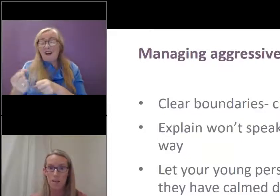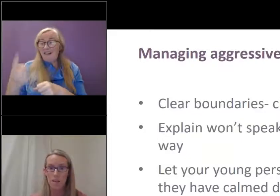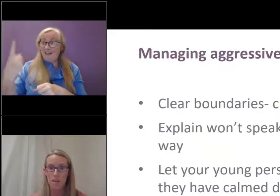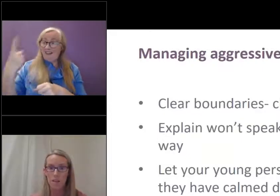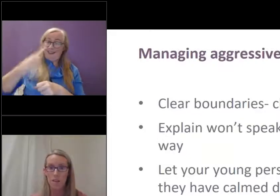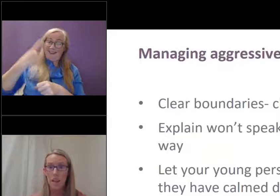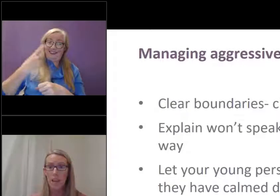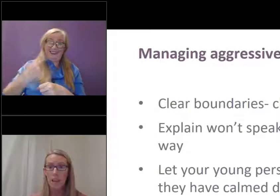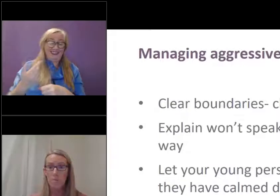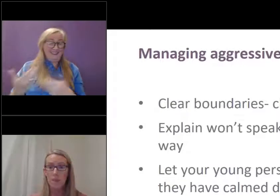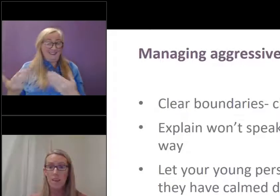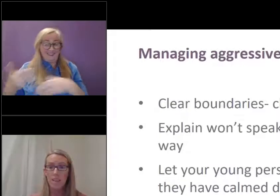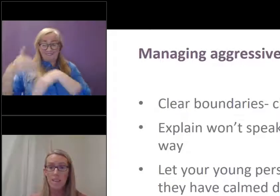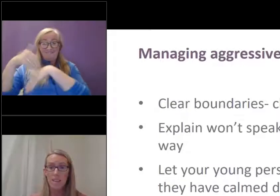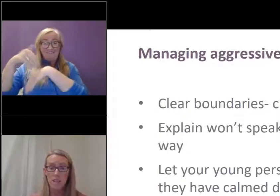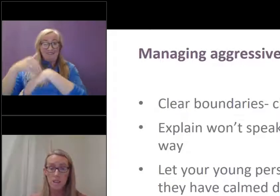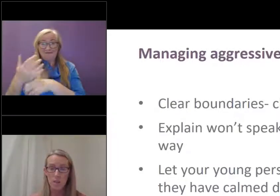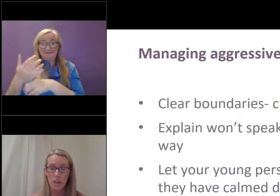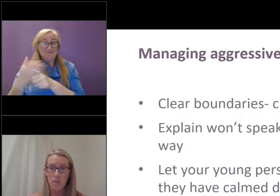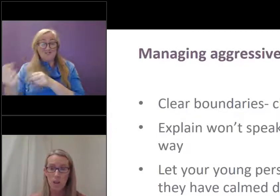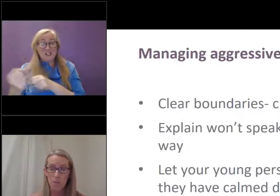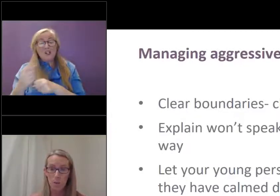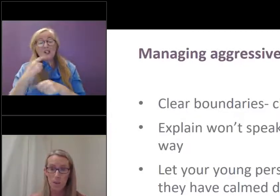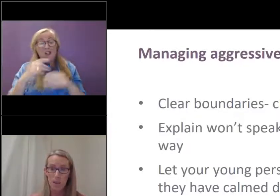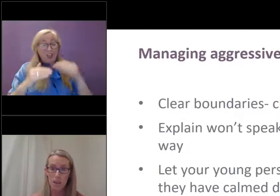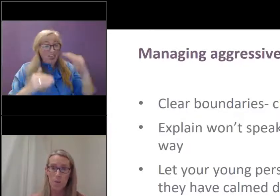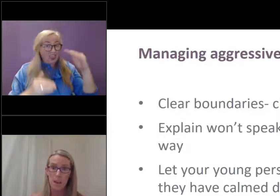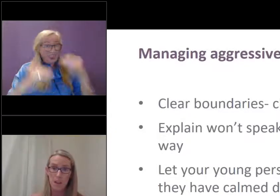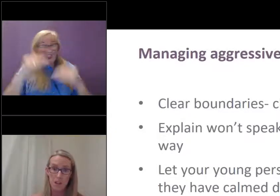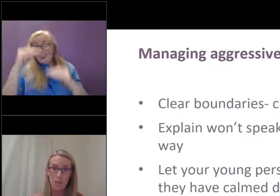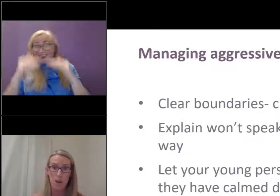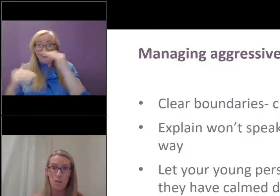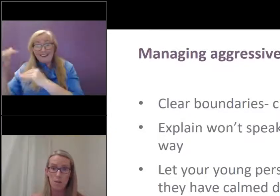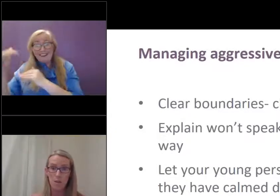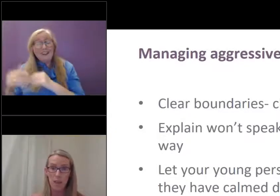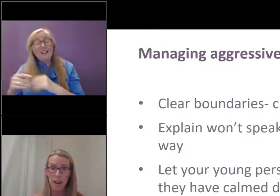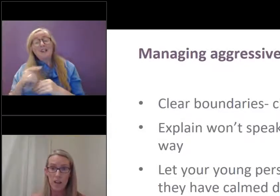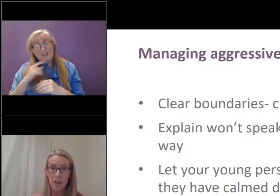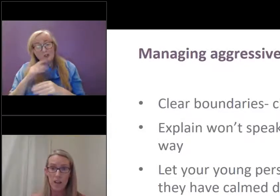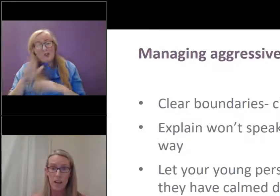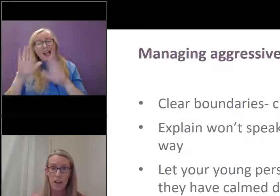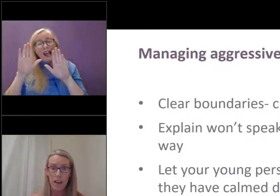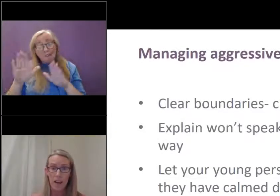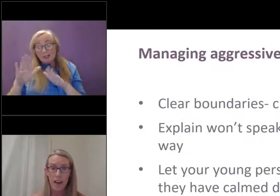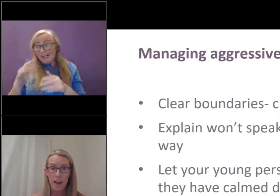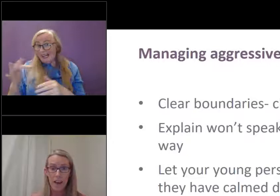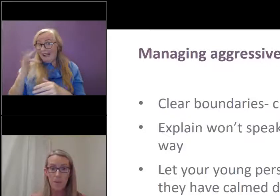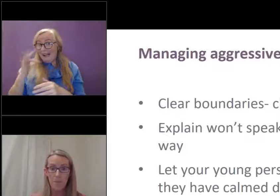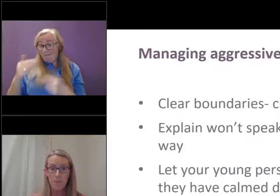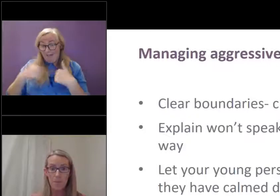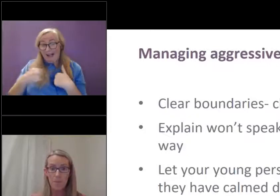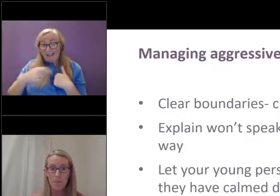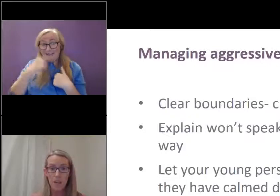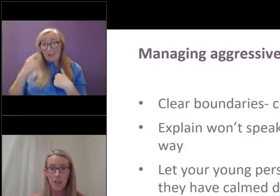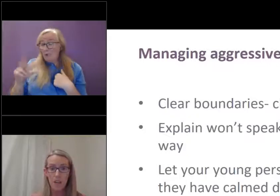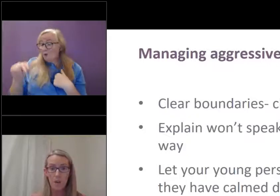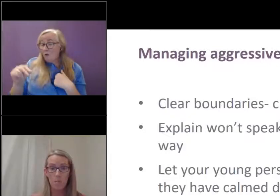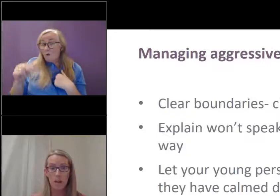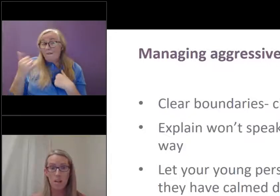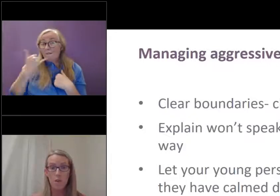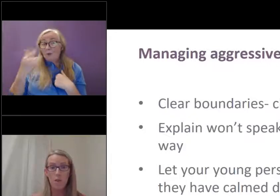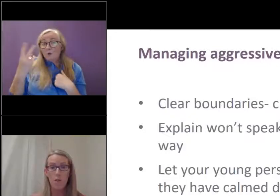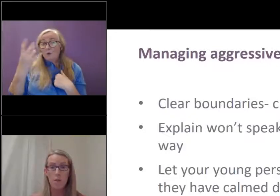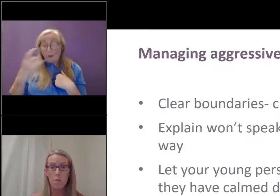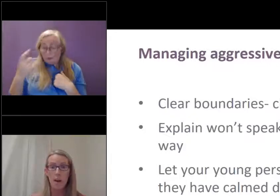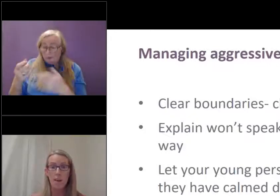the consequences. So being consistent is really, really important, that you would actually follow through on the action. You